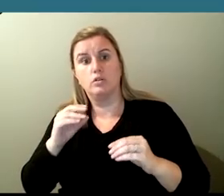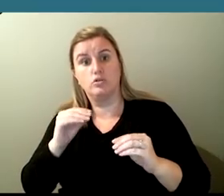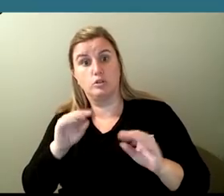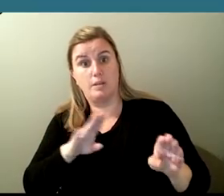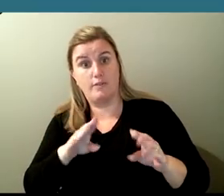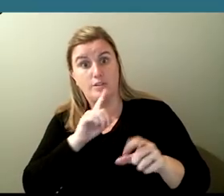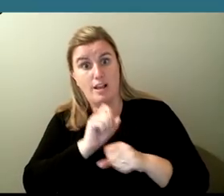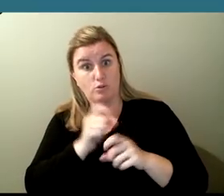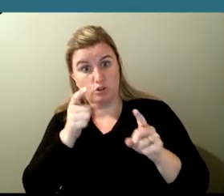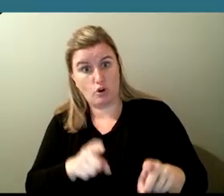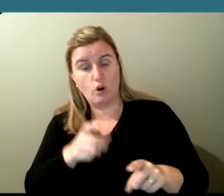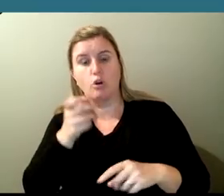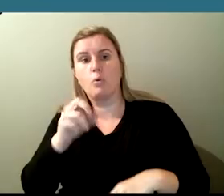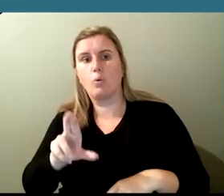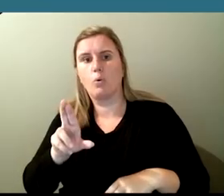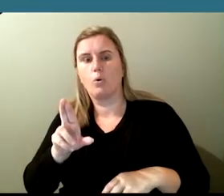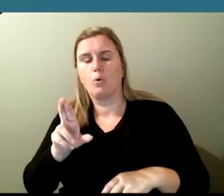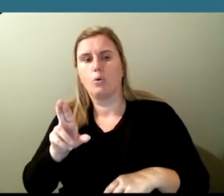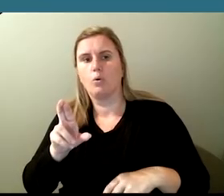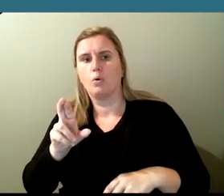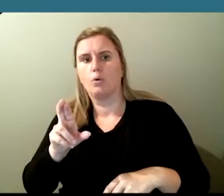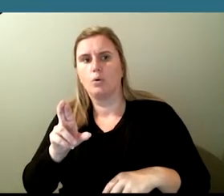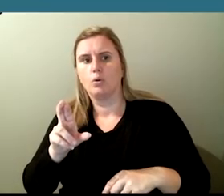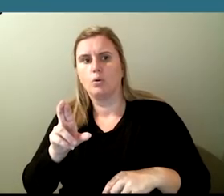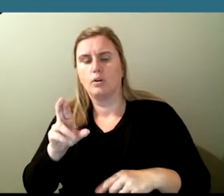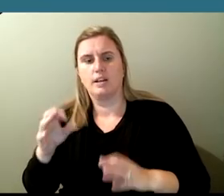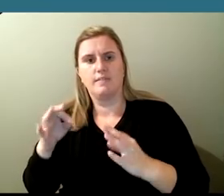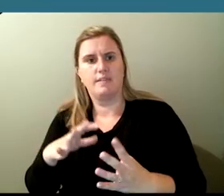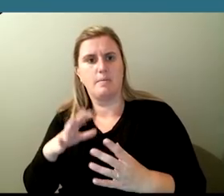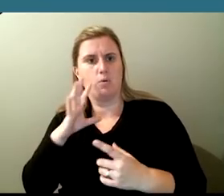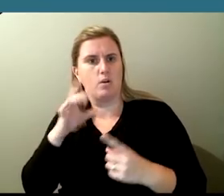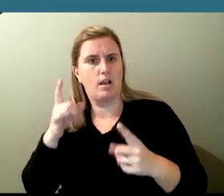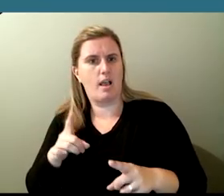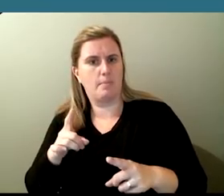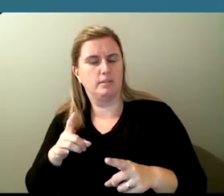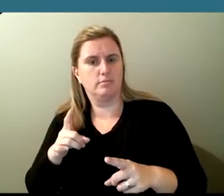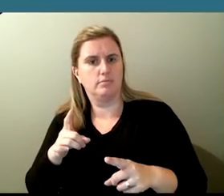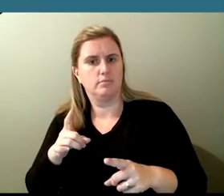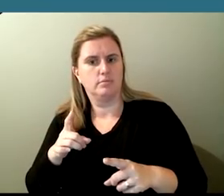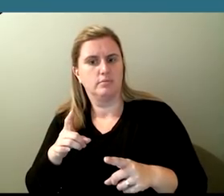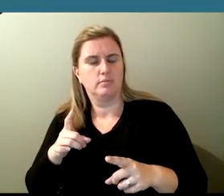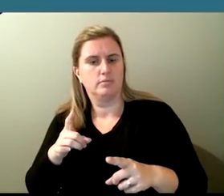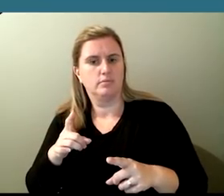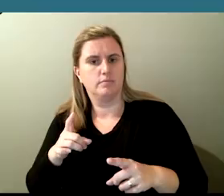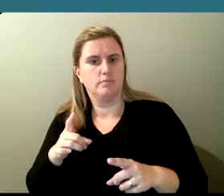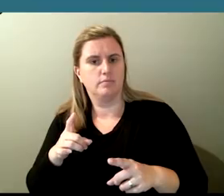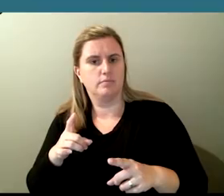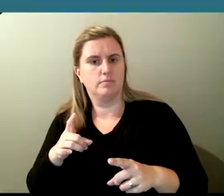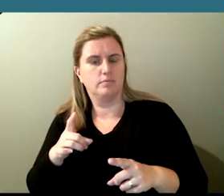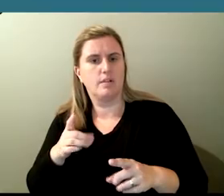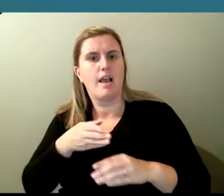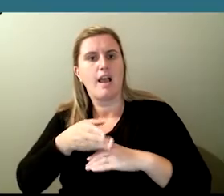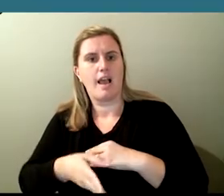actually occurring, or is feedback going to be delivered as following